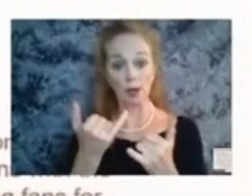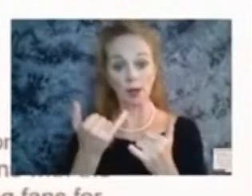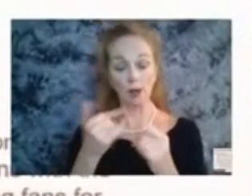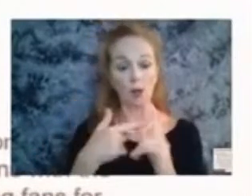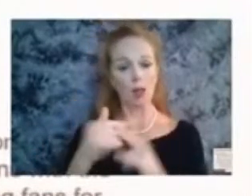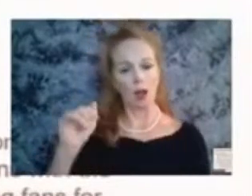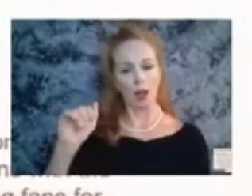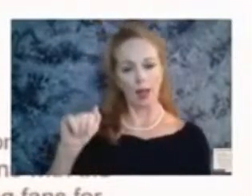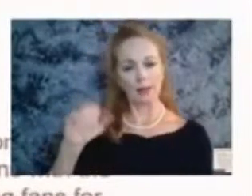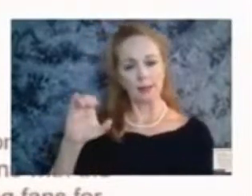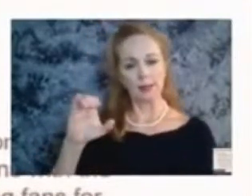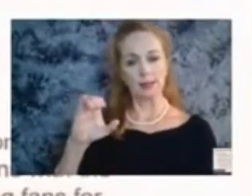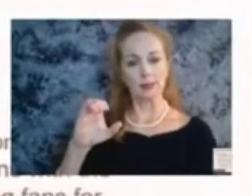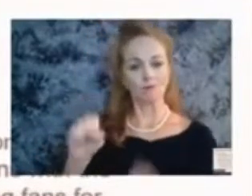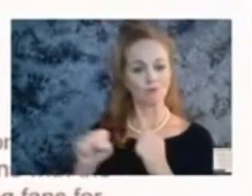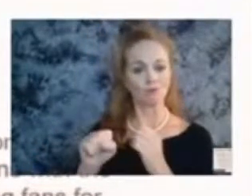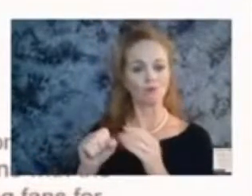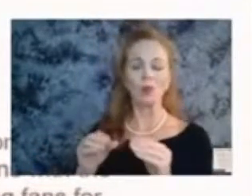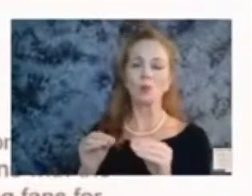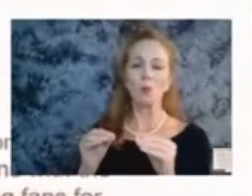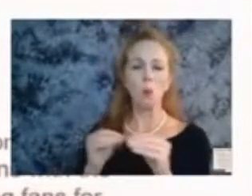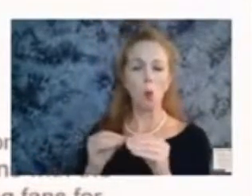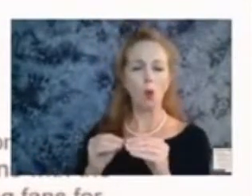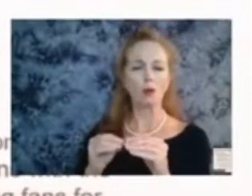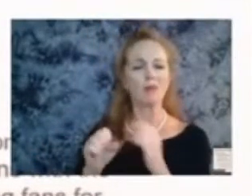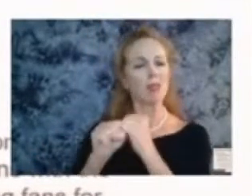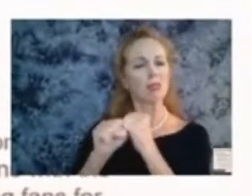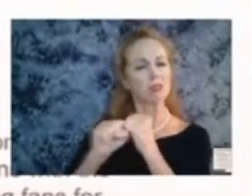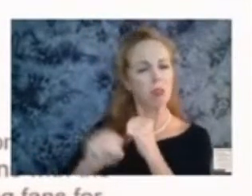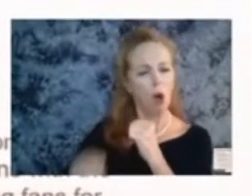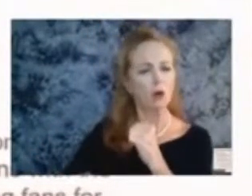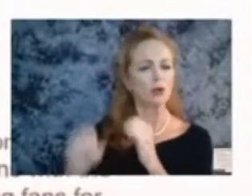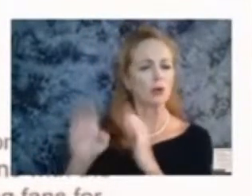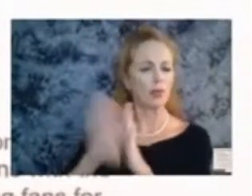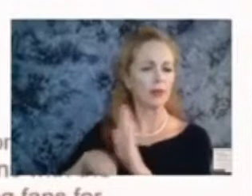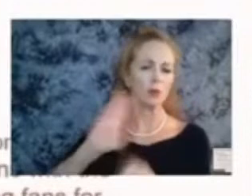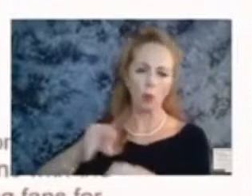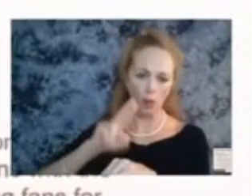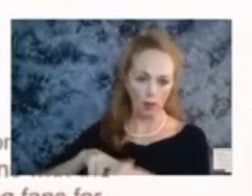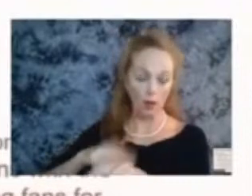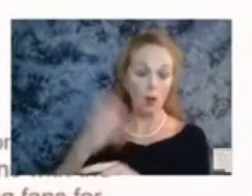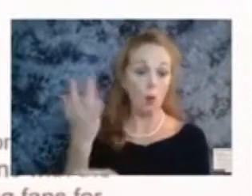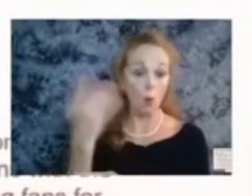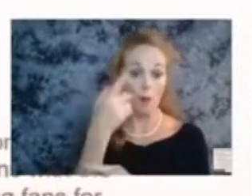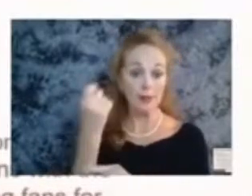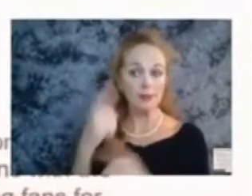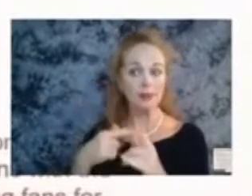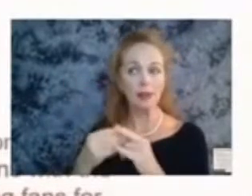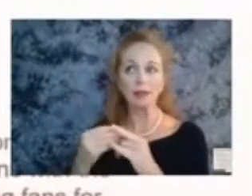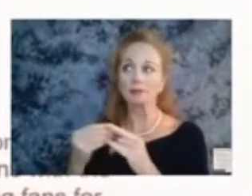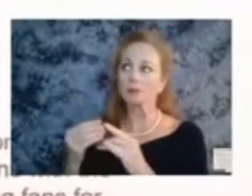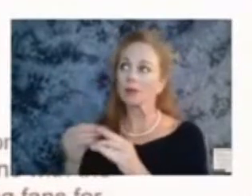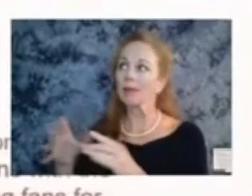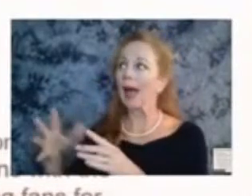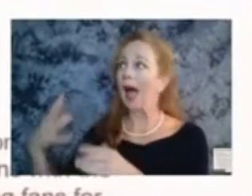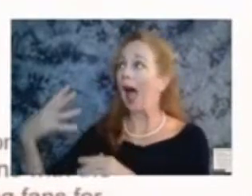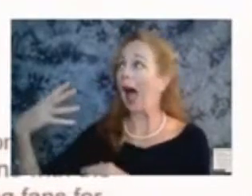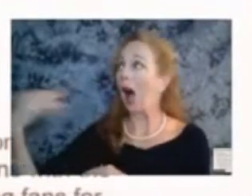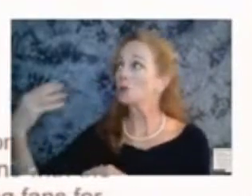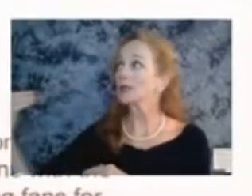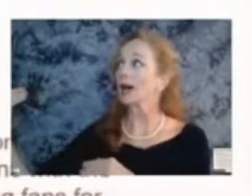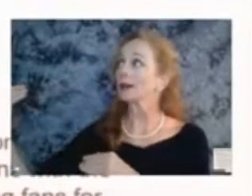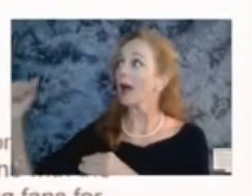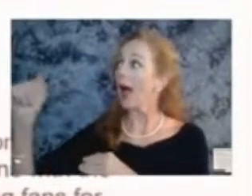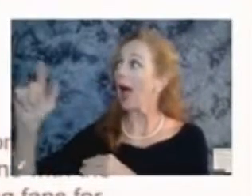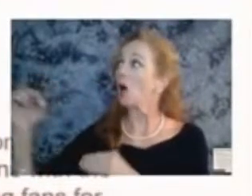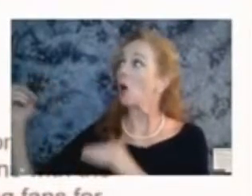conditioner longer than we normally do. The reason we're doing that is because it pushes in outside air as much as possible, and it